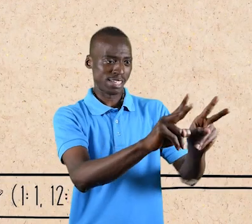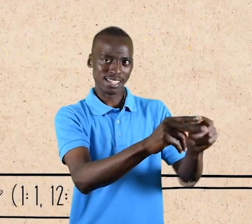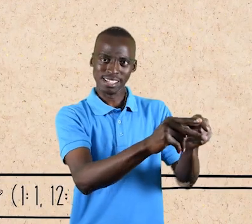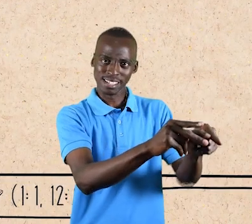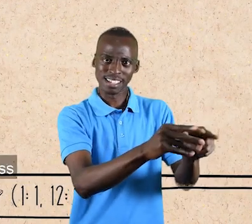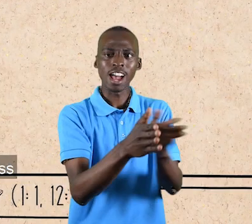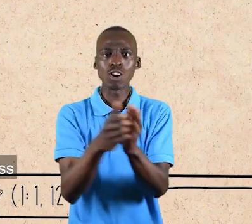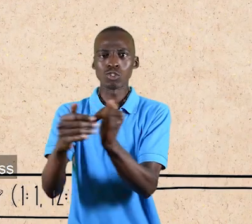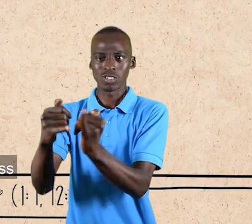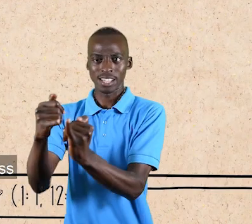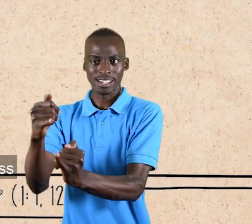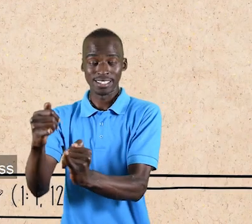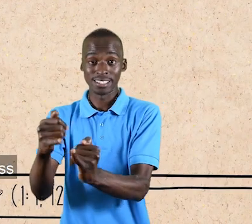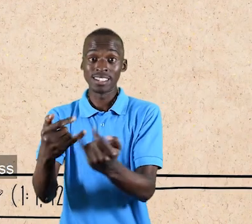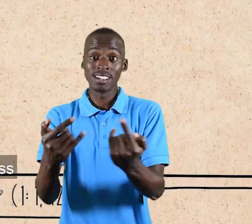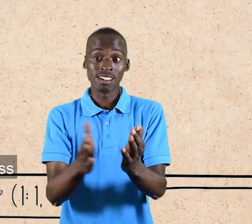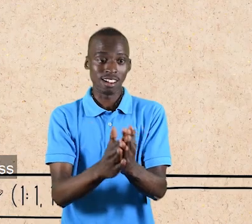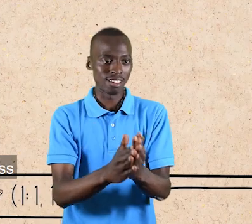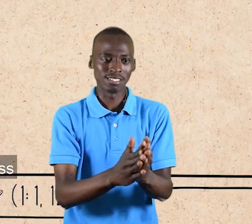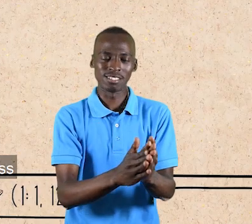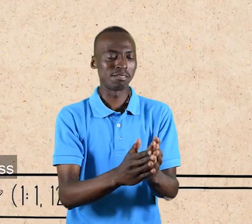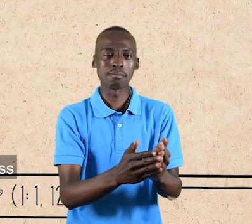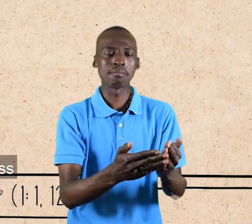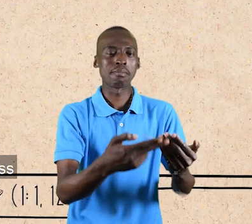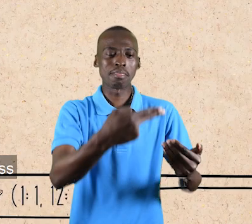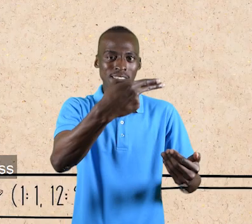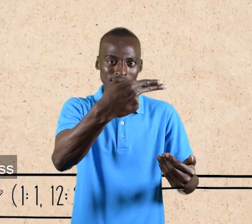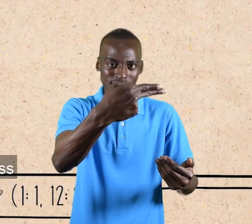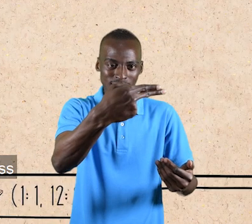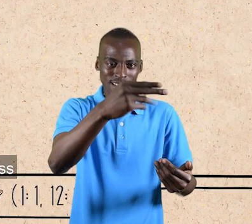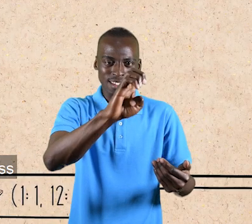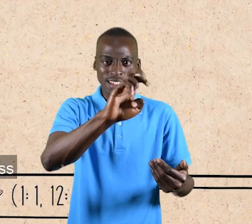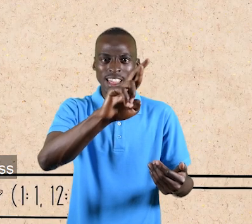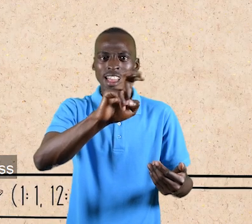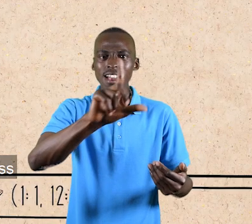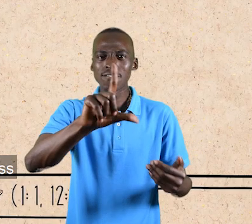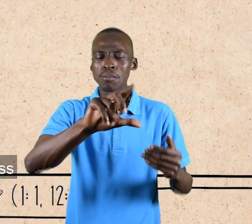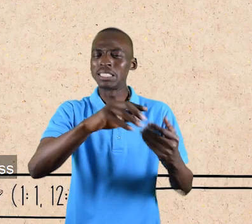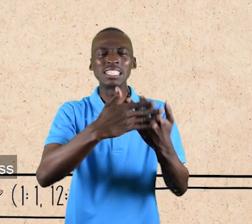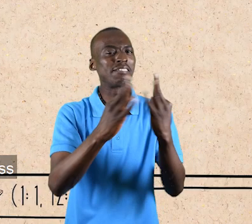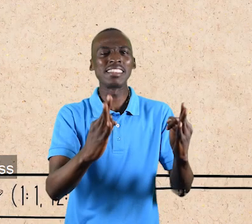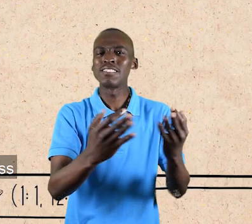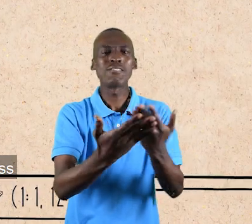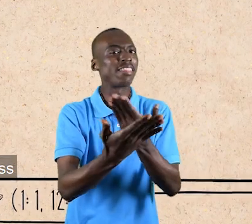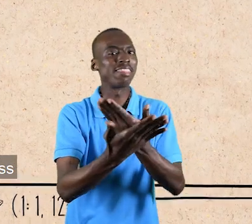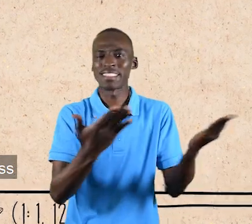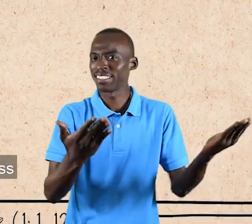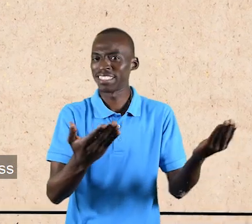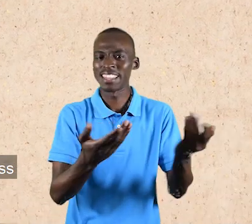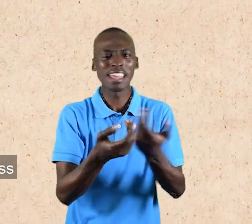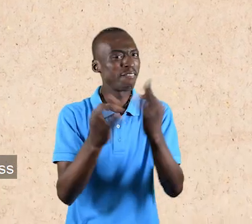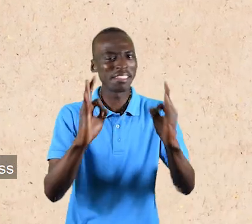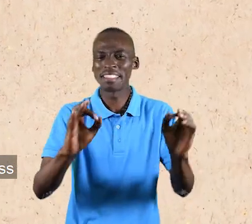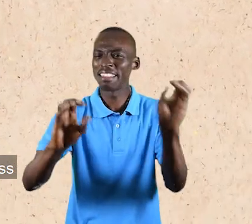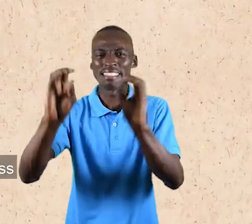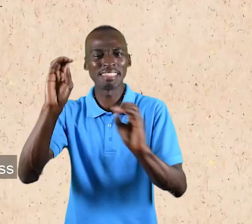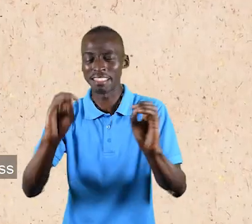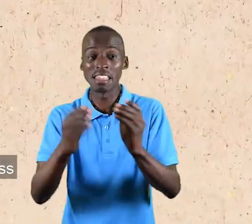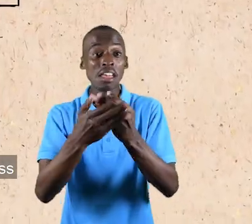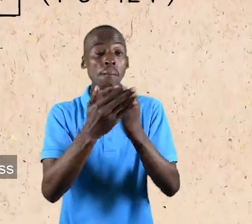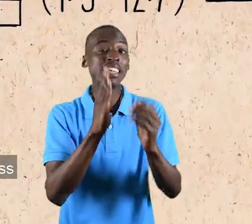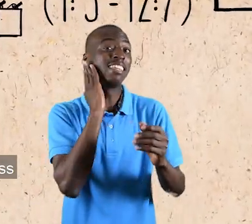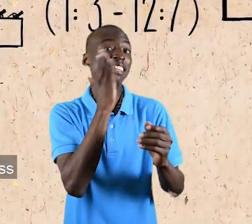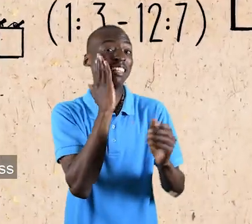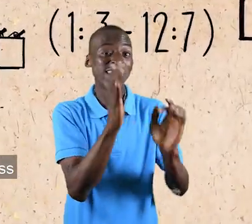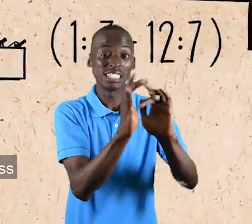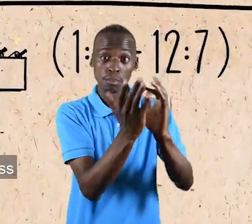at the end, and it's Hevel, Hevel. Everything is utterly Hevel. Now, most English Bibles